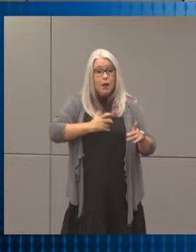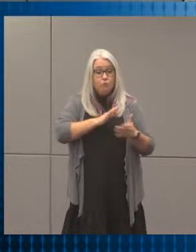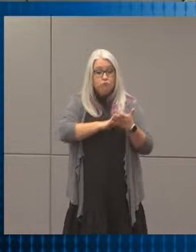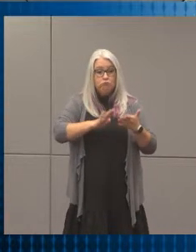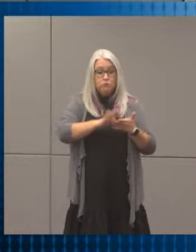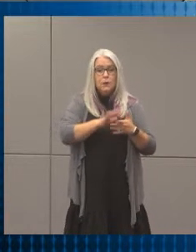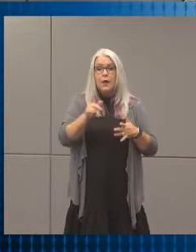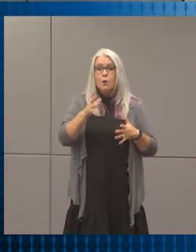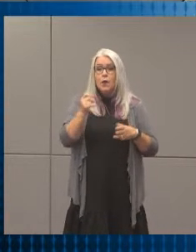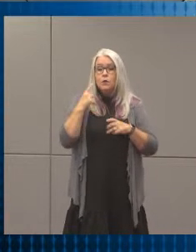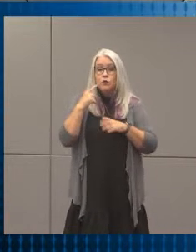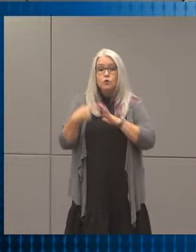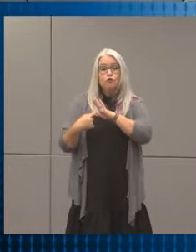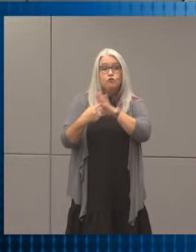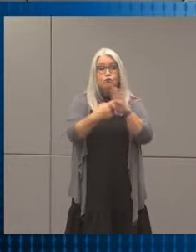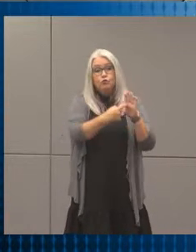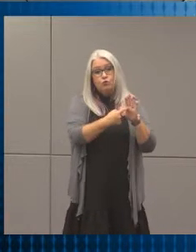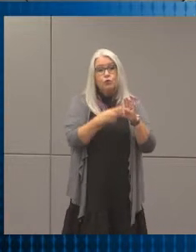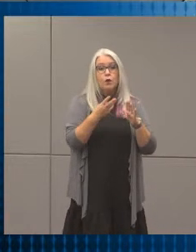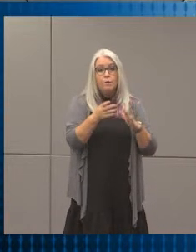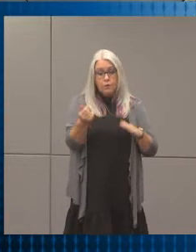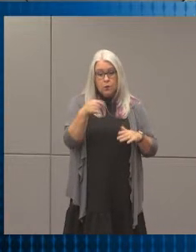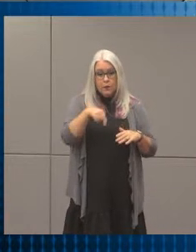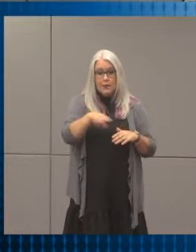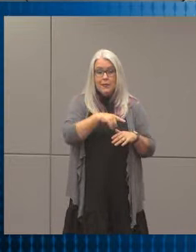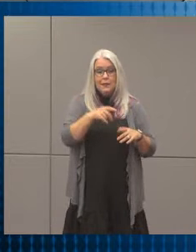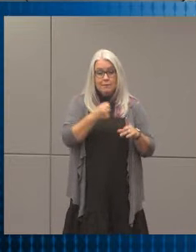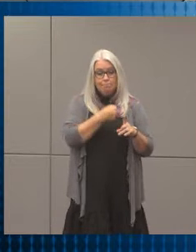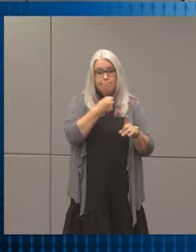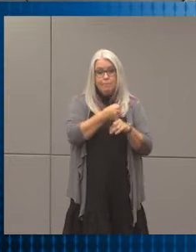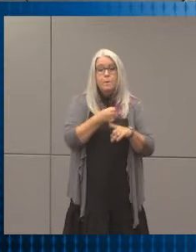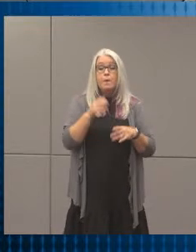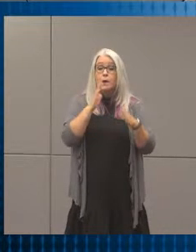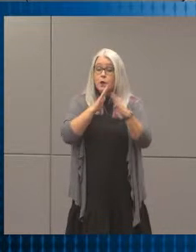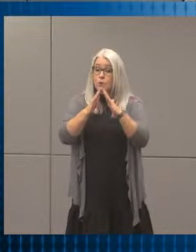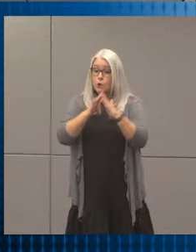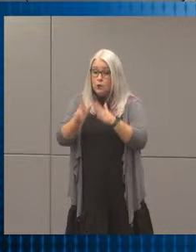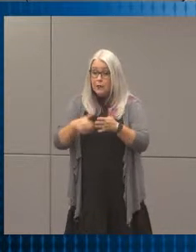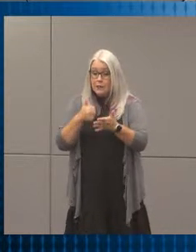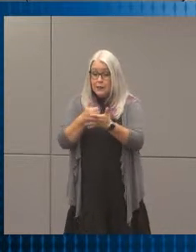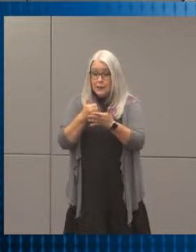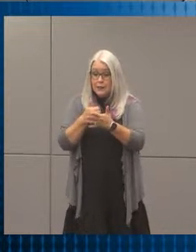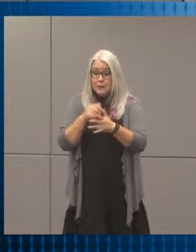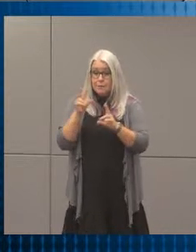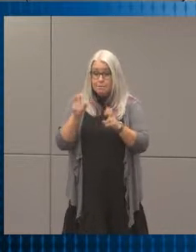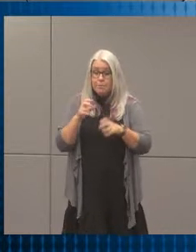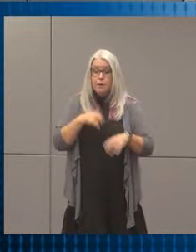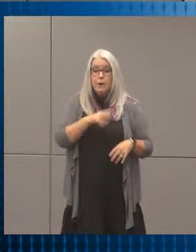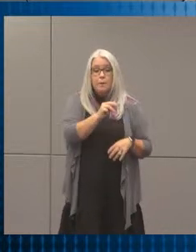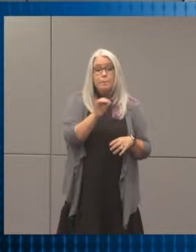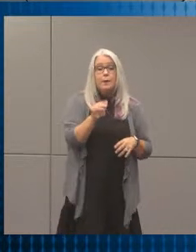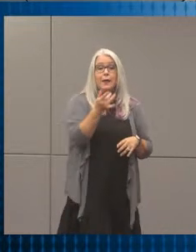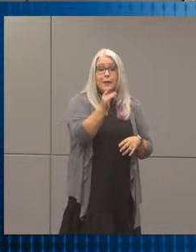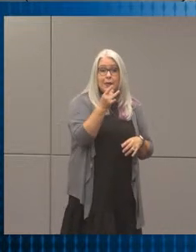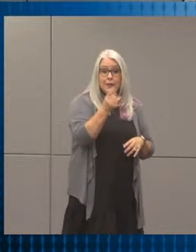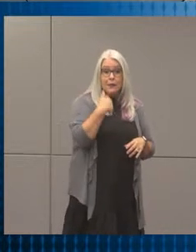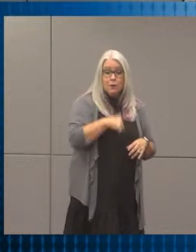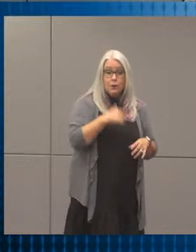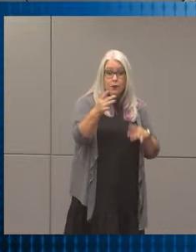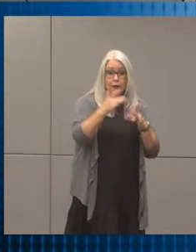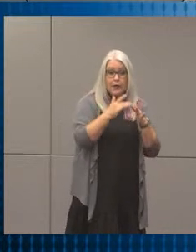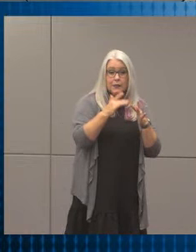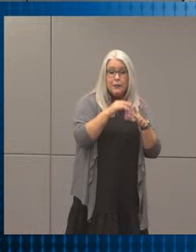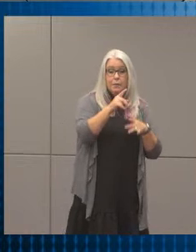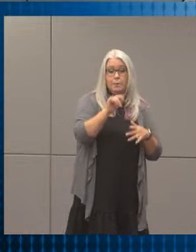few of those these incidents. First one was the community assist. On May 18th, we were contacted by